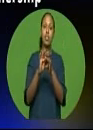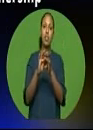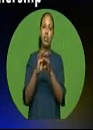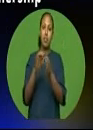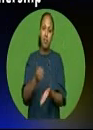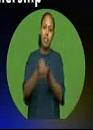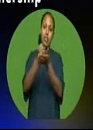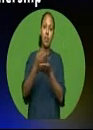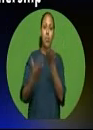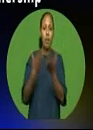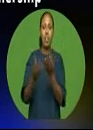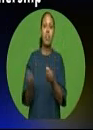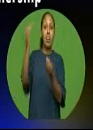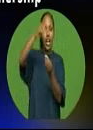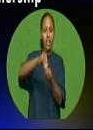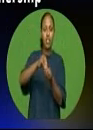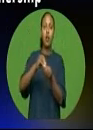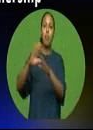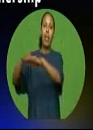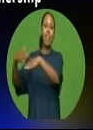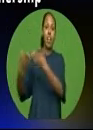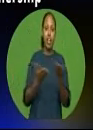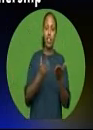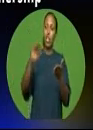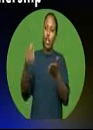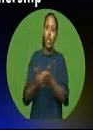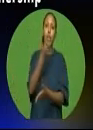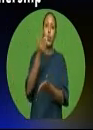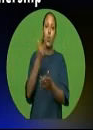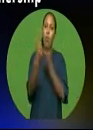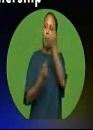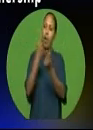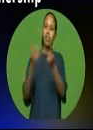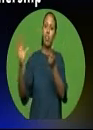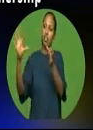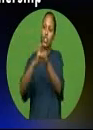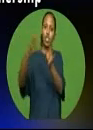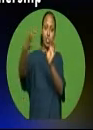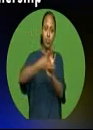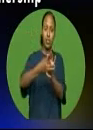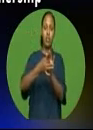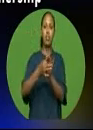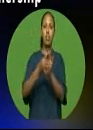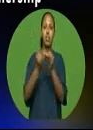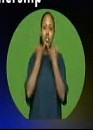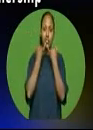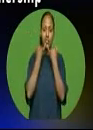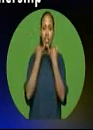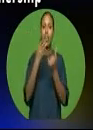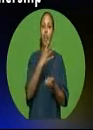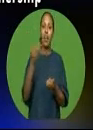Funds may be raised by inviting new partners in partnership,